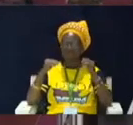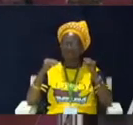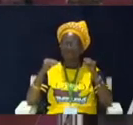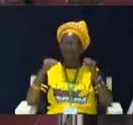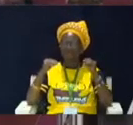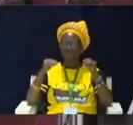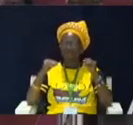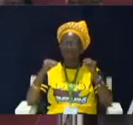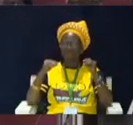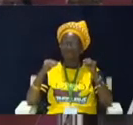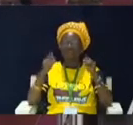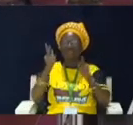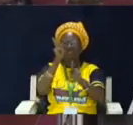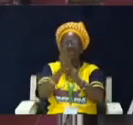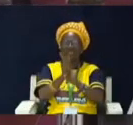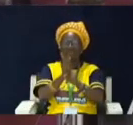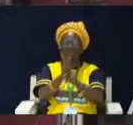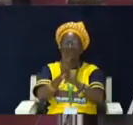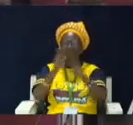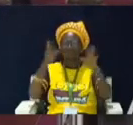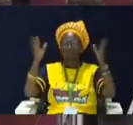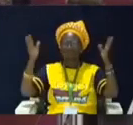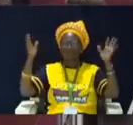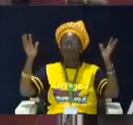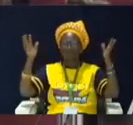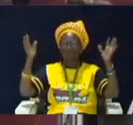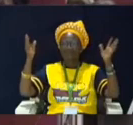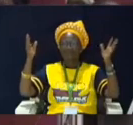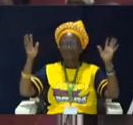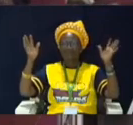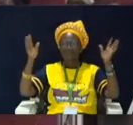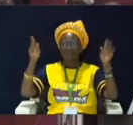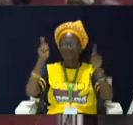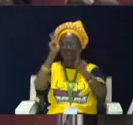Well, keep clapping, keep clapping. There are more than I think.